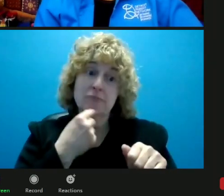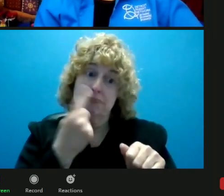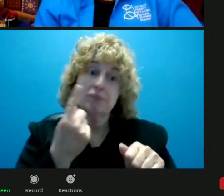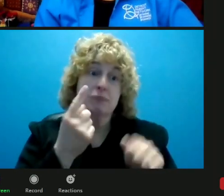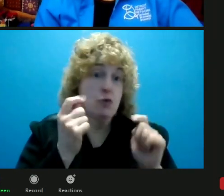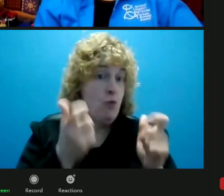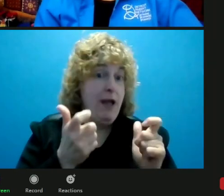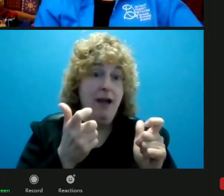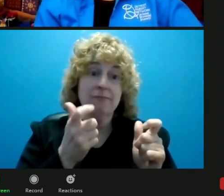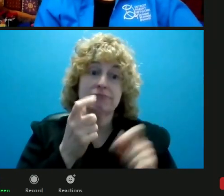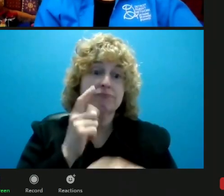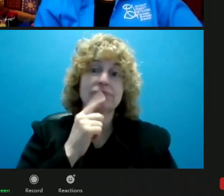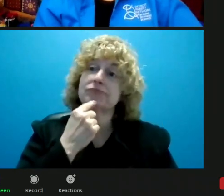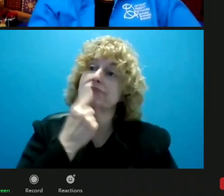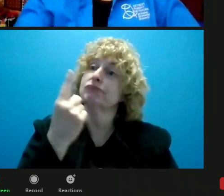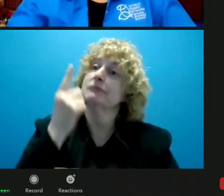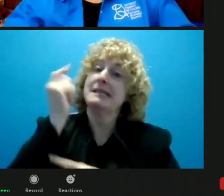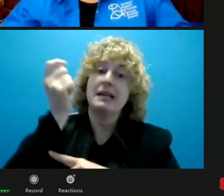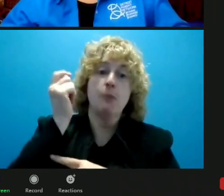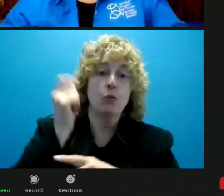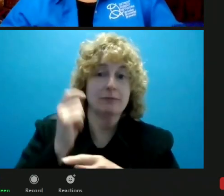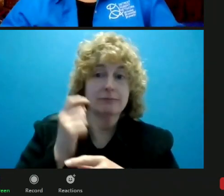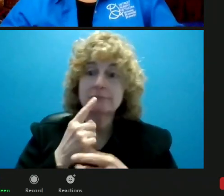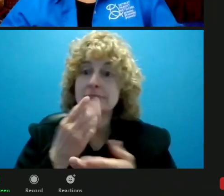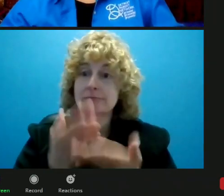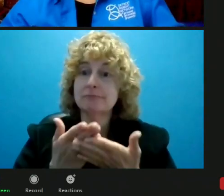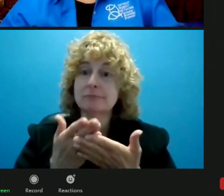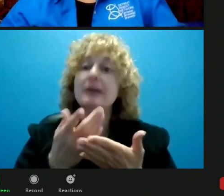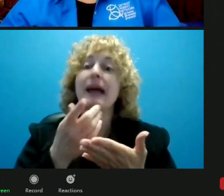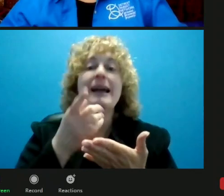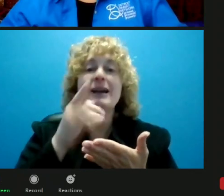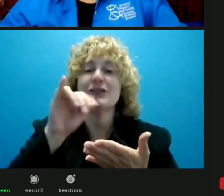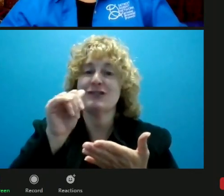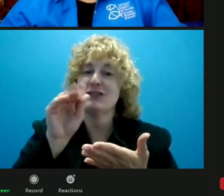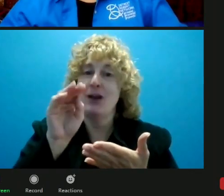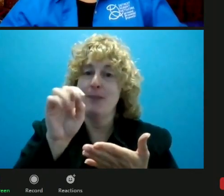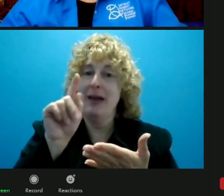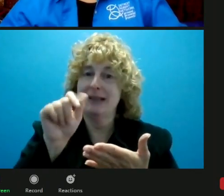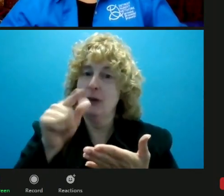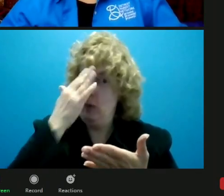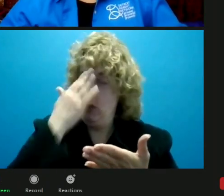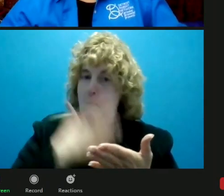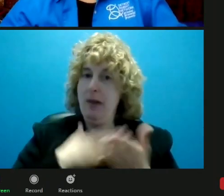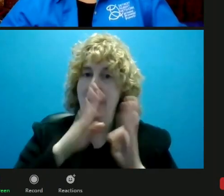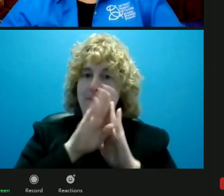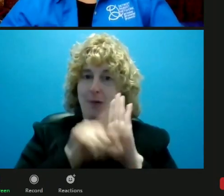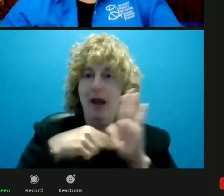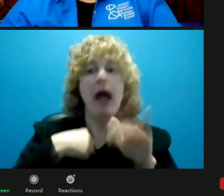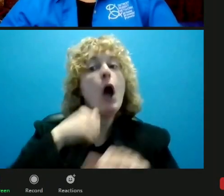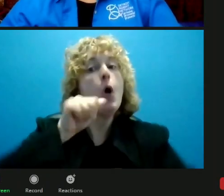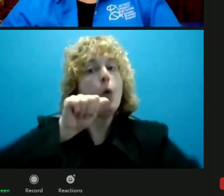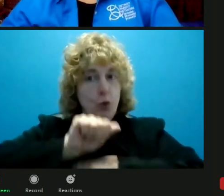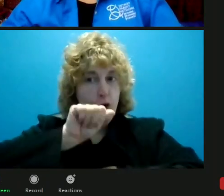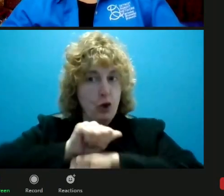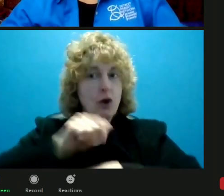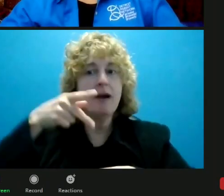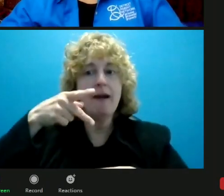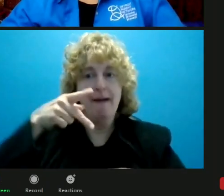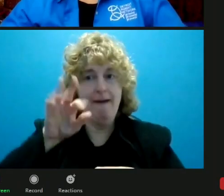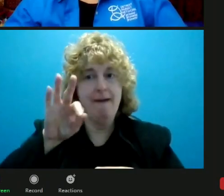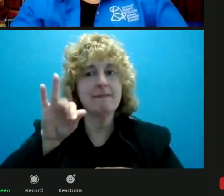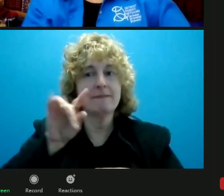Yeah. So what's interesting and Jumetta probably knows my background. So I worked at Pfizer pharmaceuticals. Right. And so I actually was working on